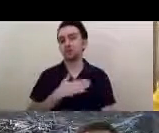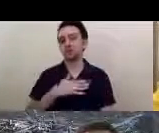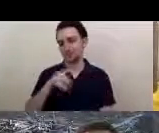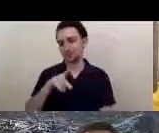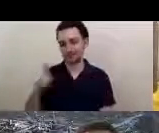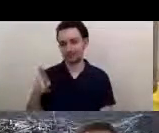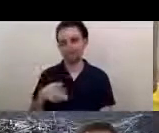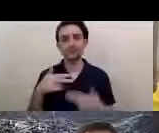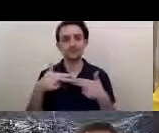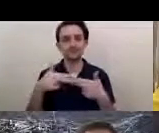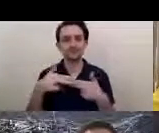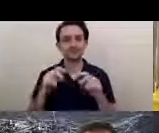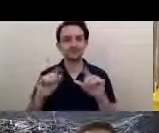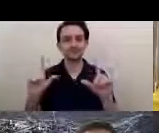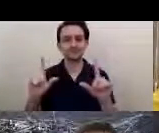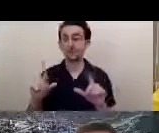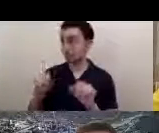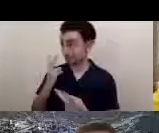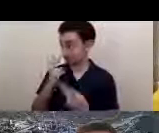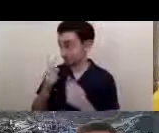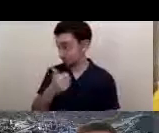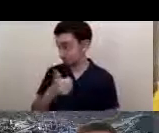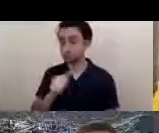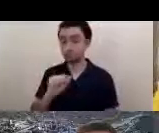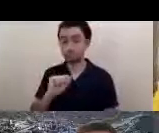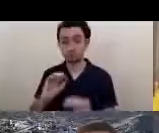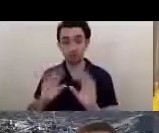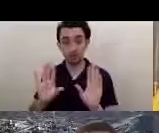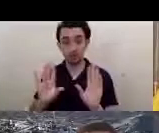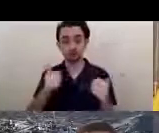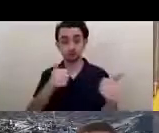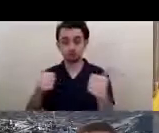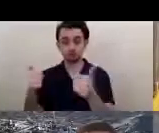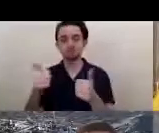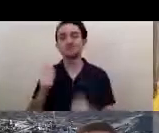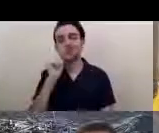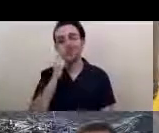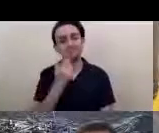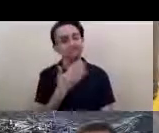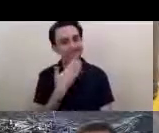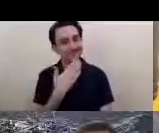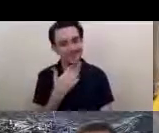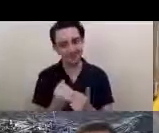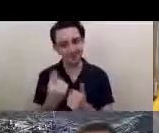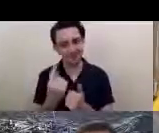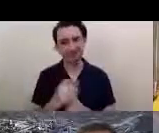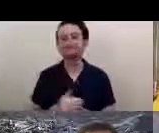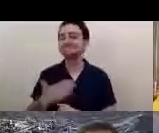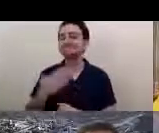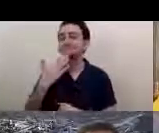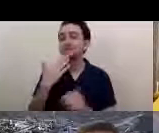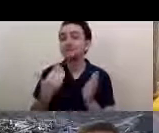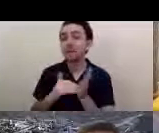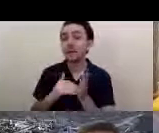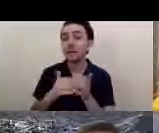And can everybody see the slide, the first slide there? Awesome. Very cool. Well, thank you, everybody. Thank you again, Deputy